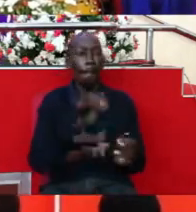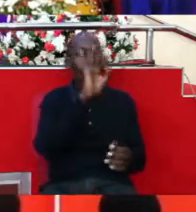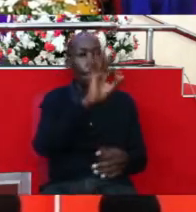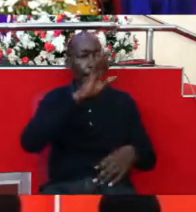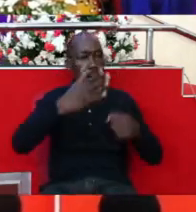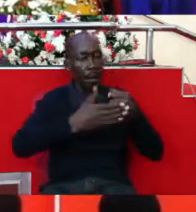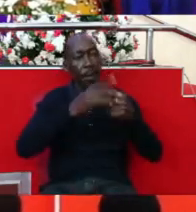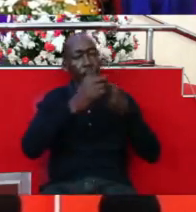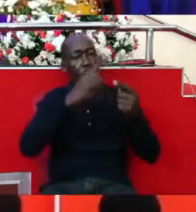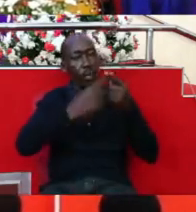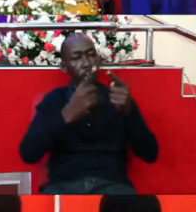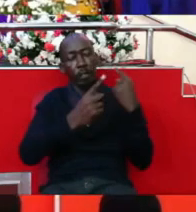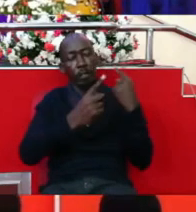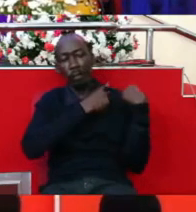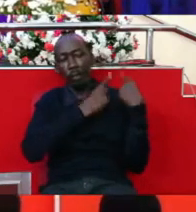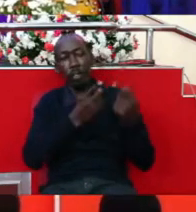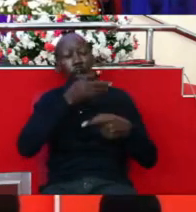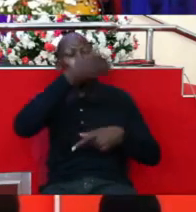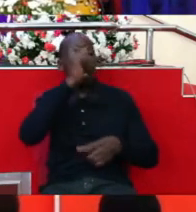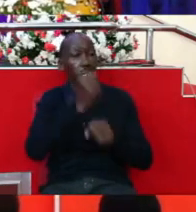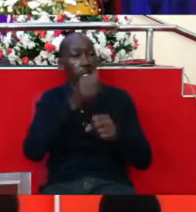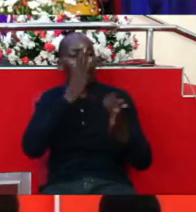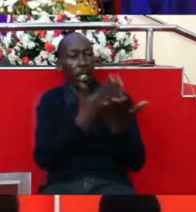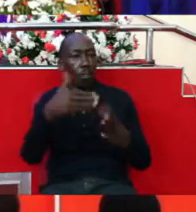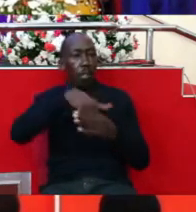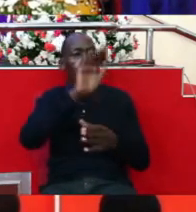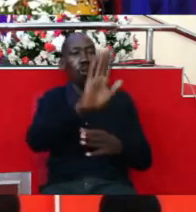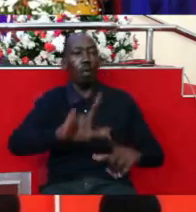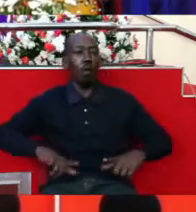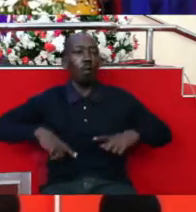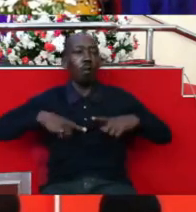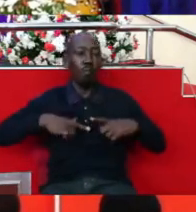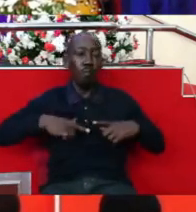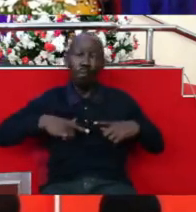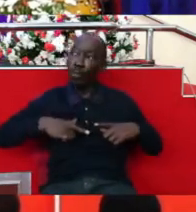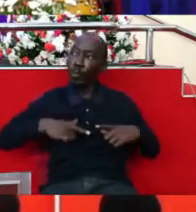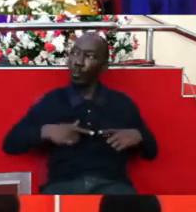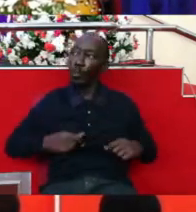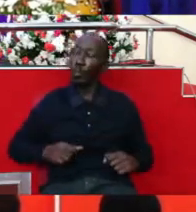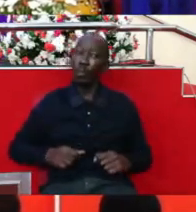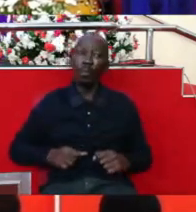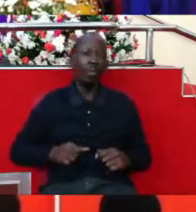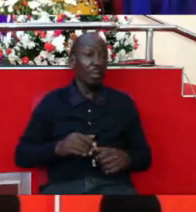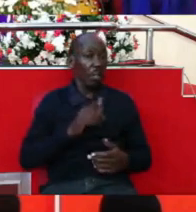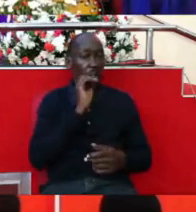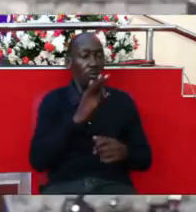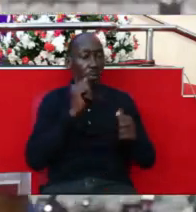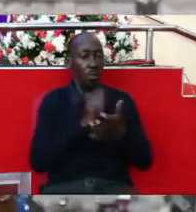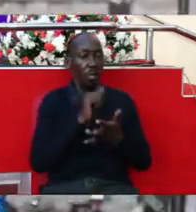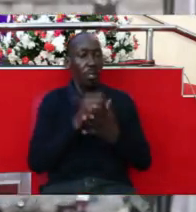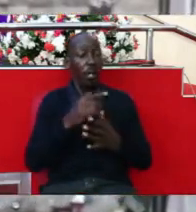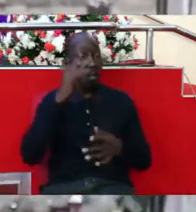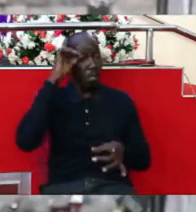years since God did something in your life. Miaka 39 tangia Mungu alifanya kitu katika maisha yako. As I was seated there, I